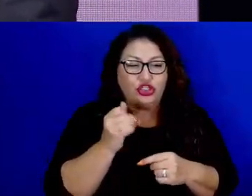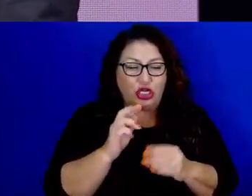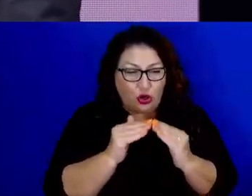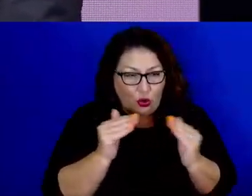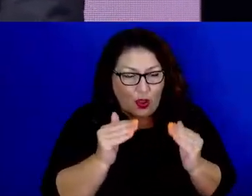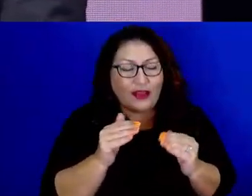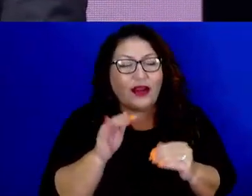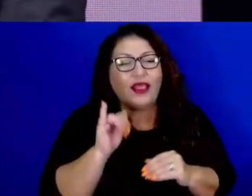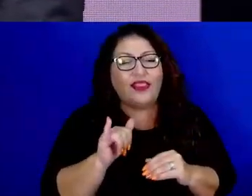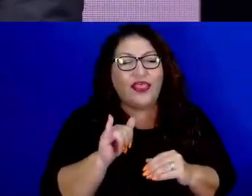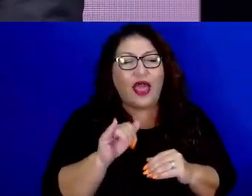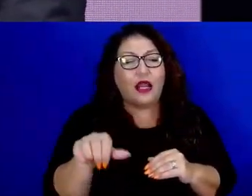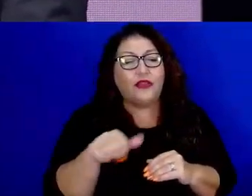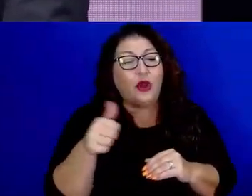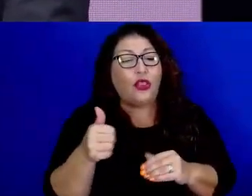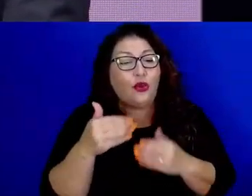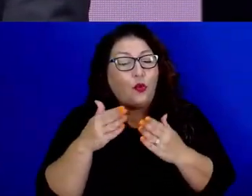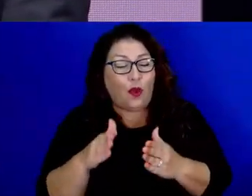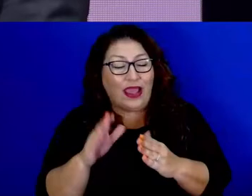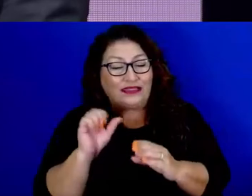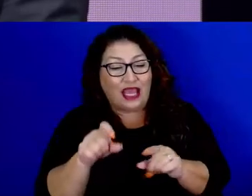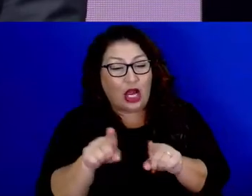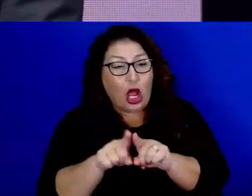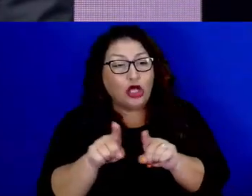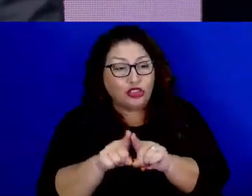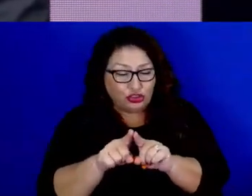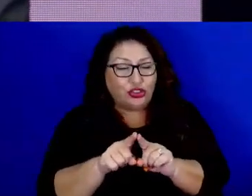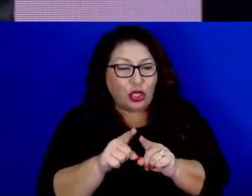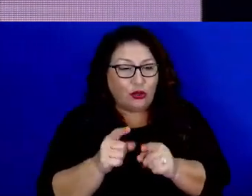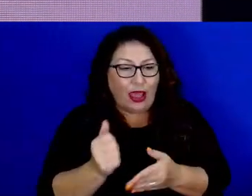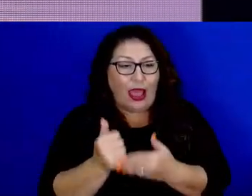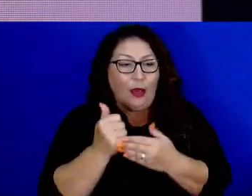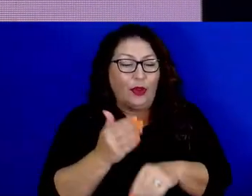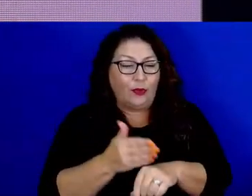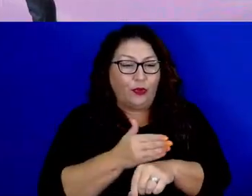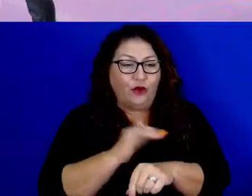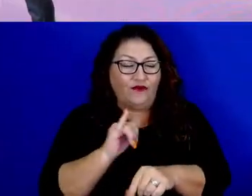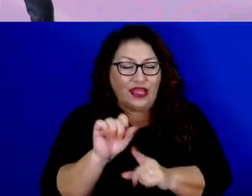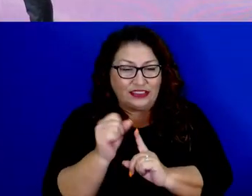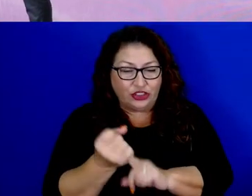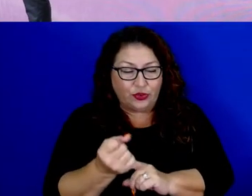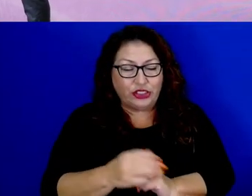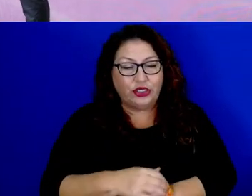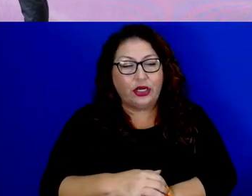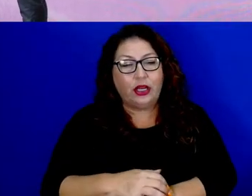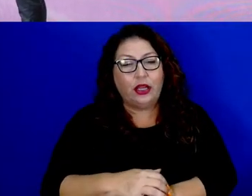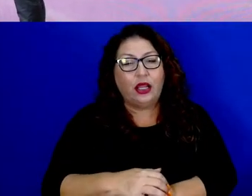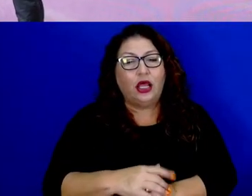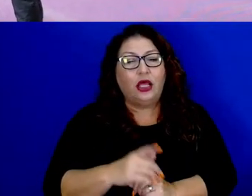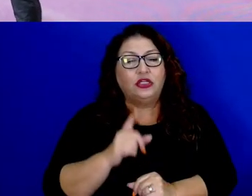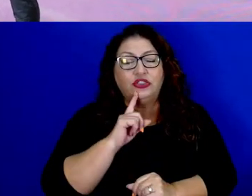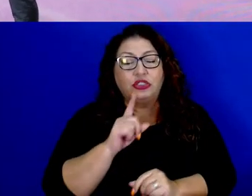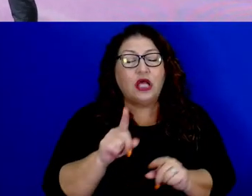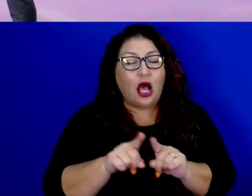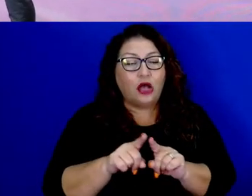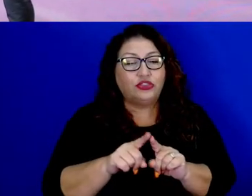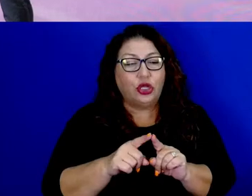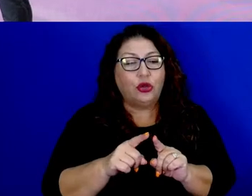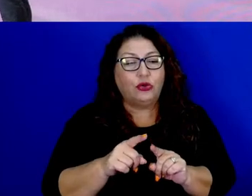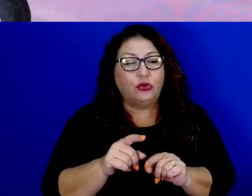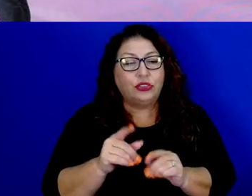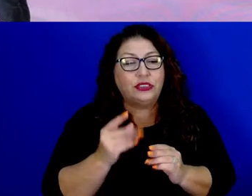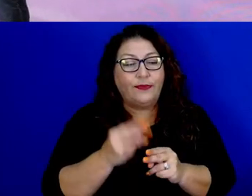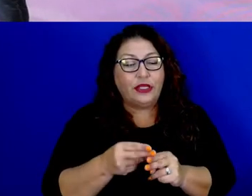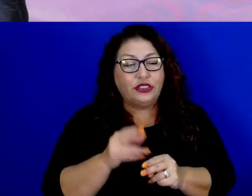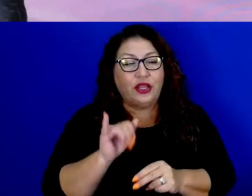measures that can also contribute to improve the situation. Here, just to highlight also that in the framework